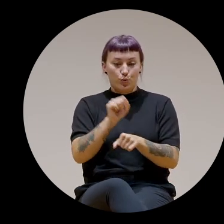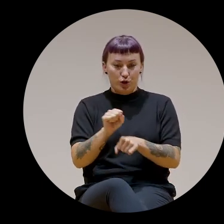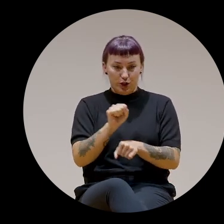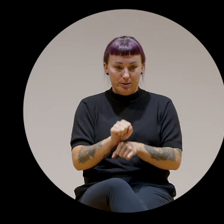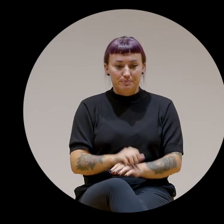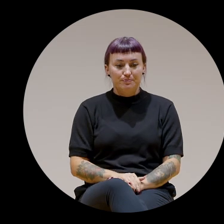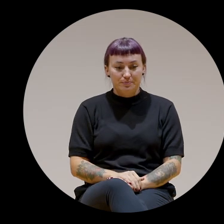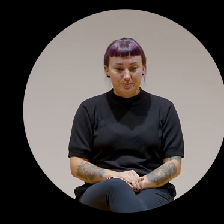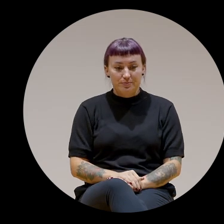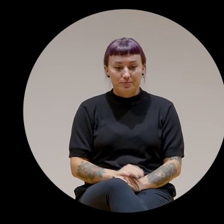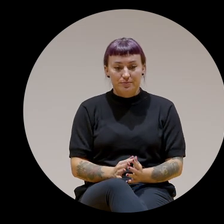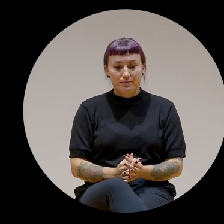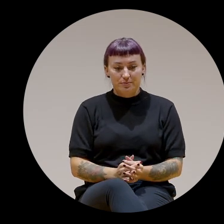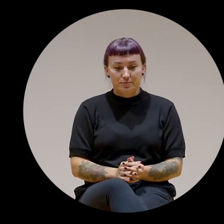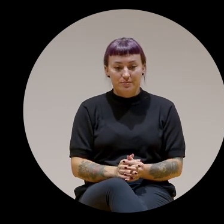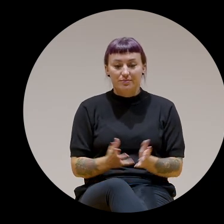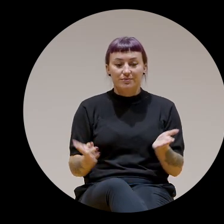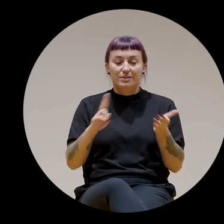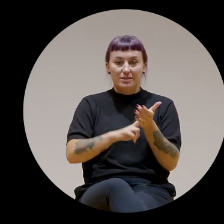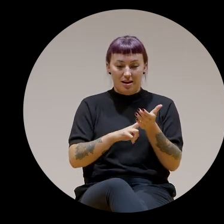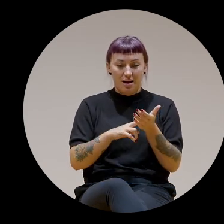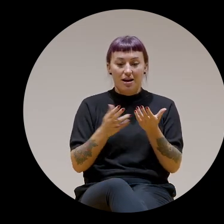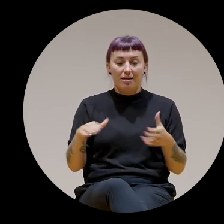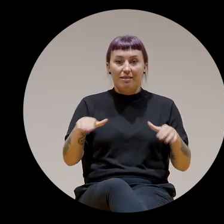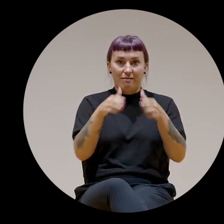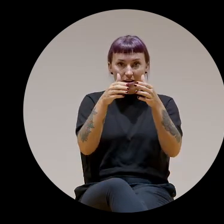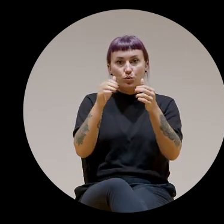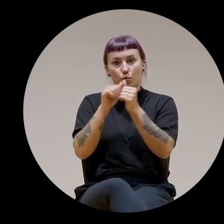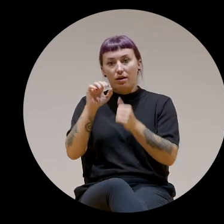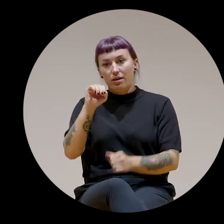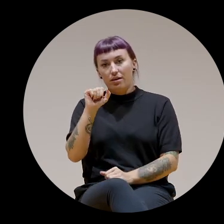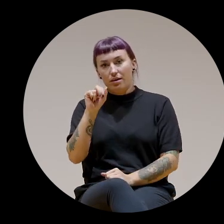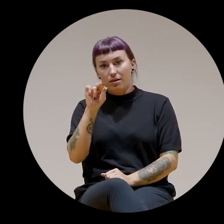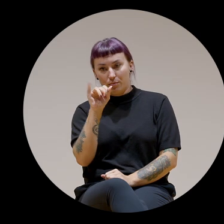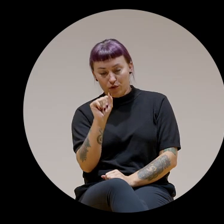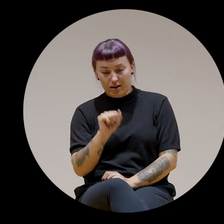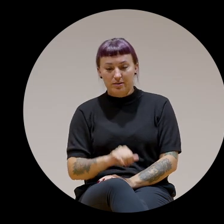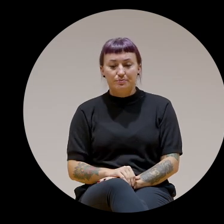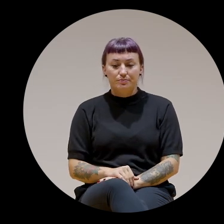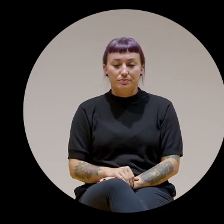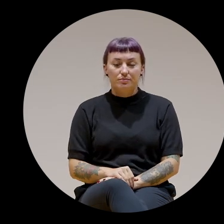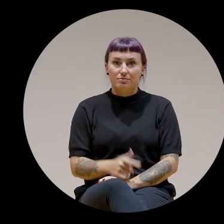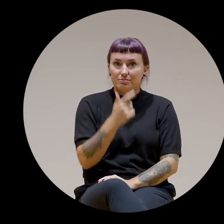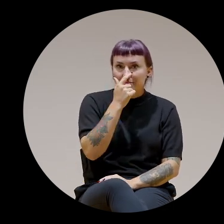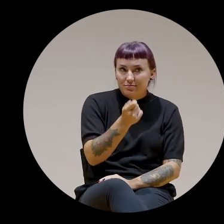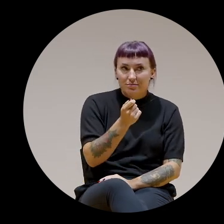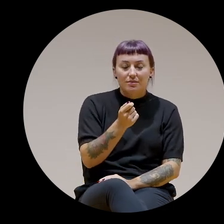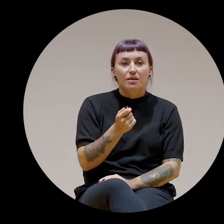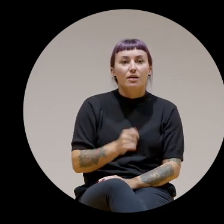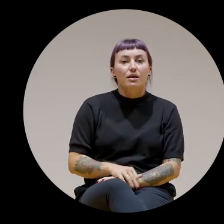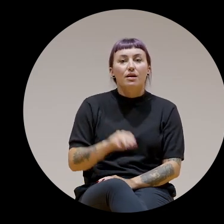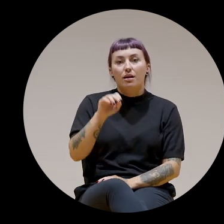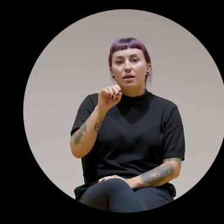her work. She signed this vessel along with Maria. And it's so interesting